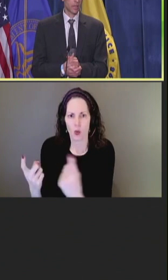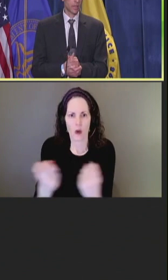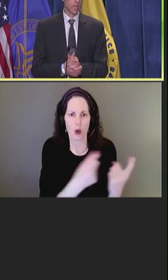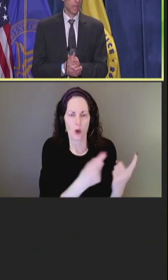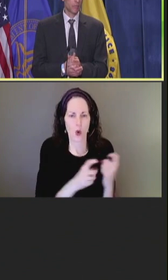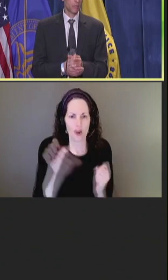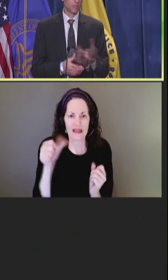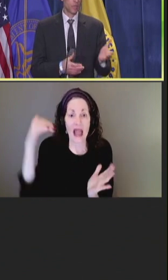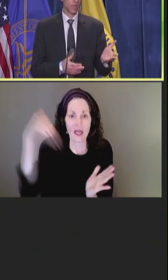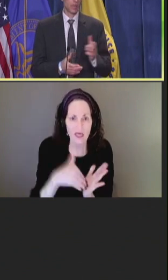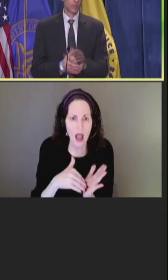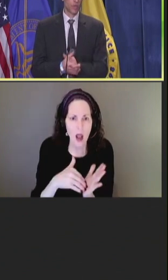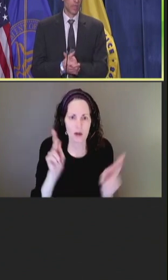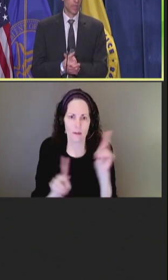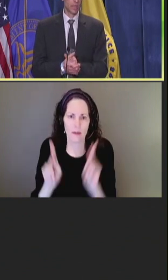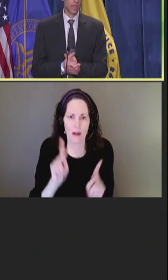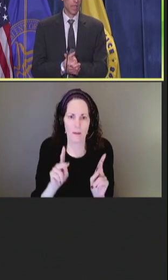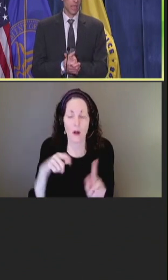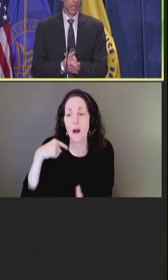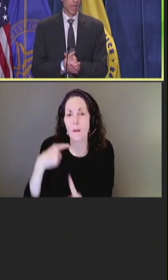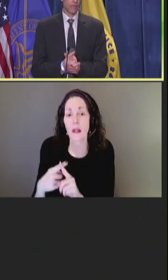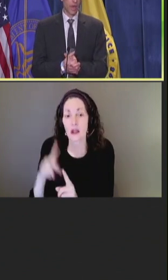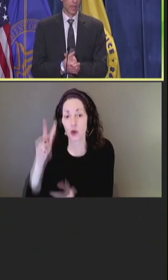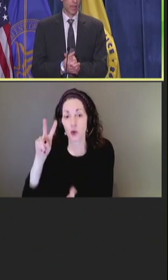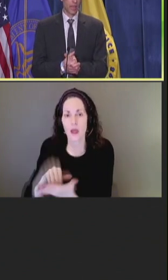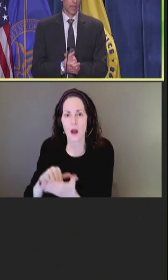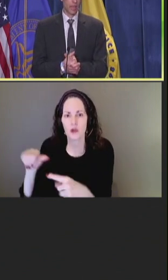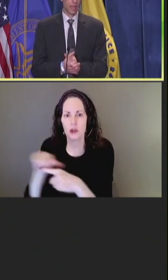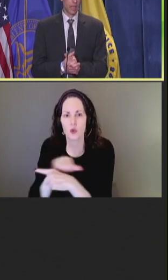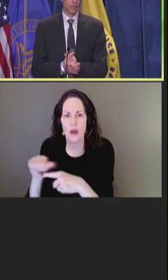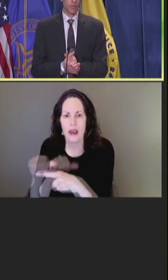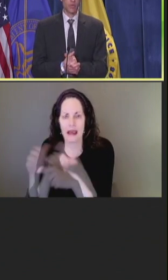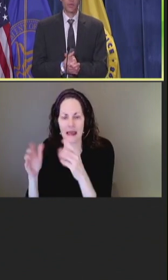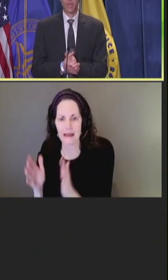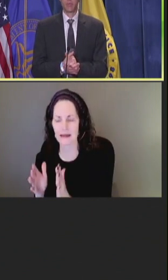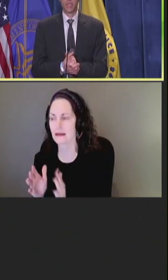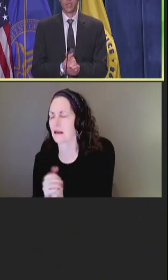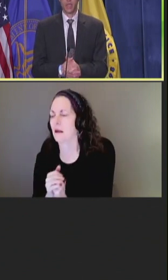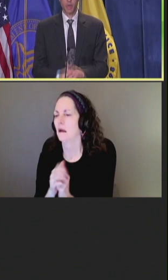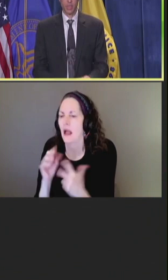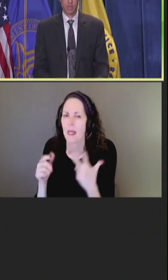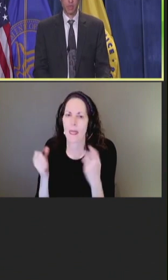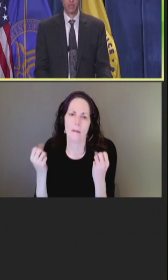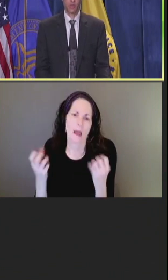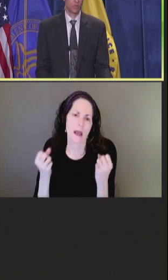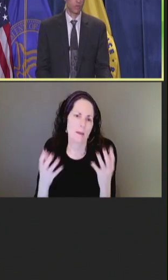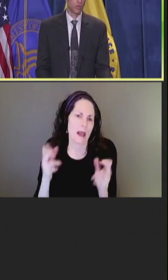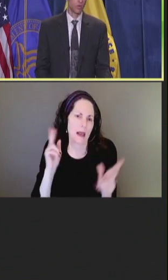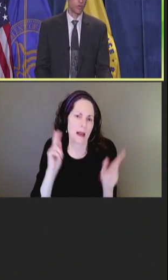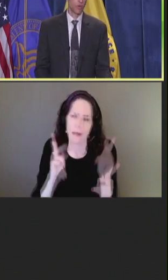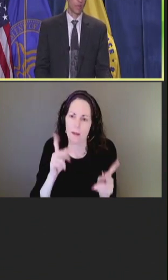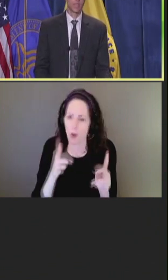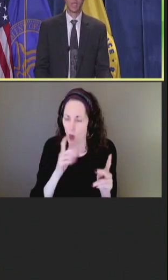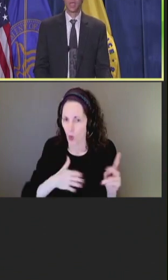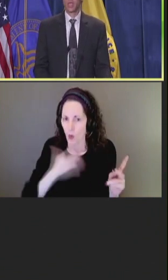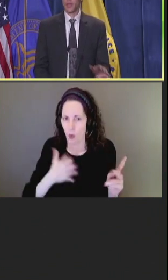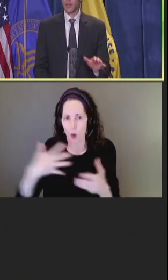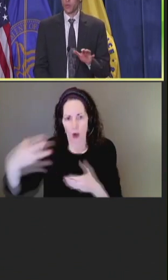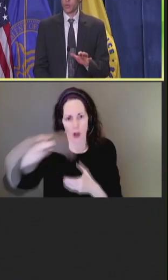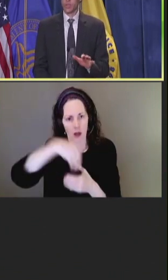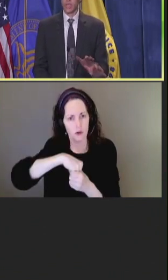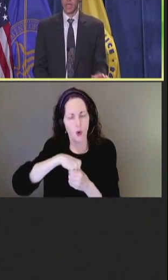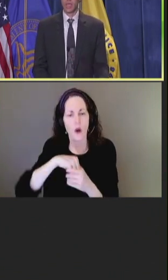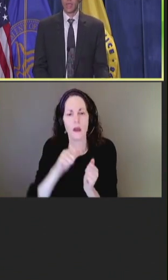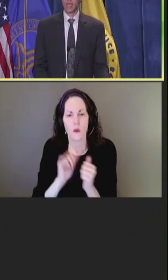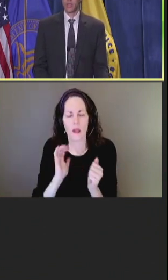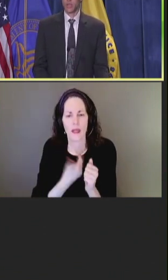talented trainees, and finally the many study participants who joined. Those are